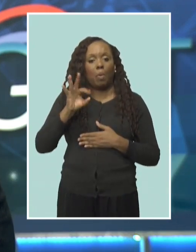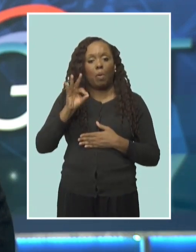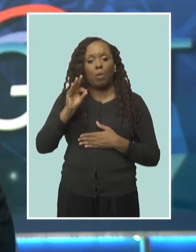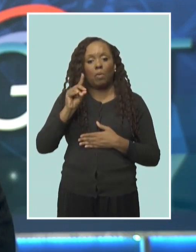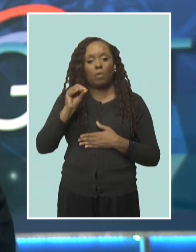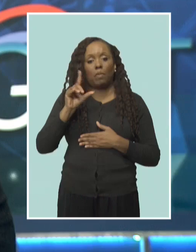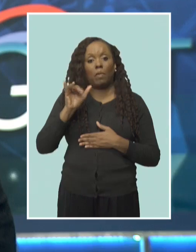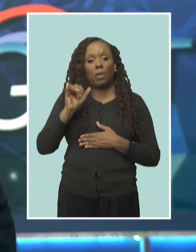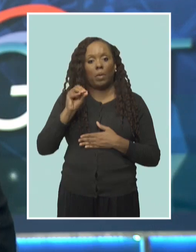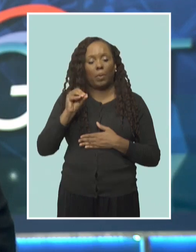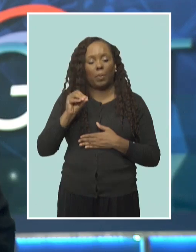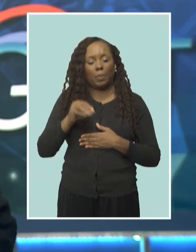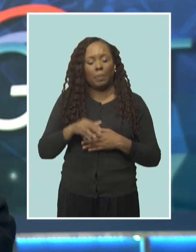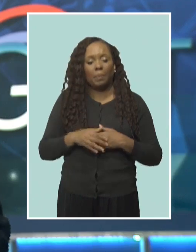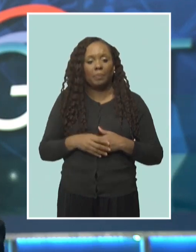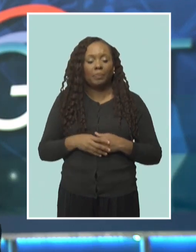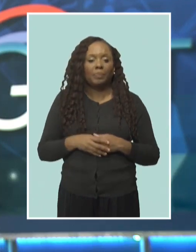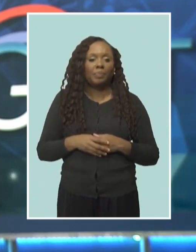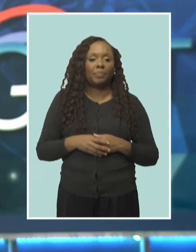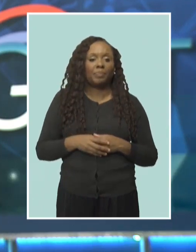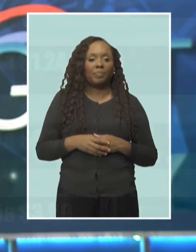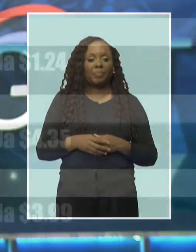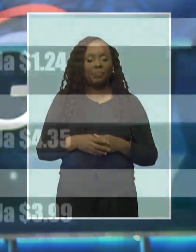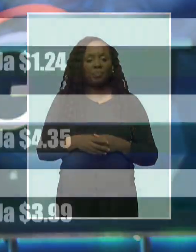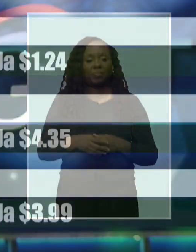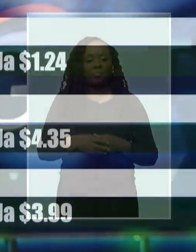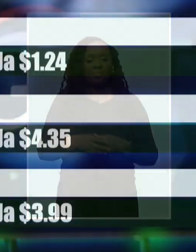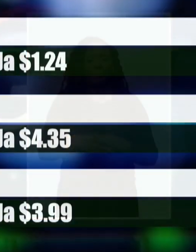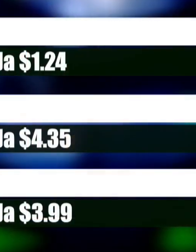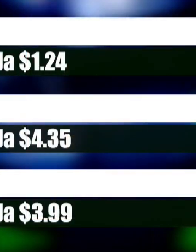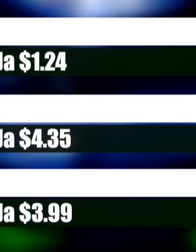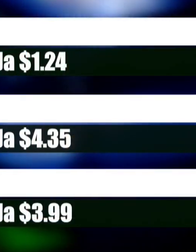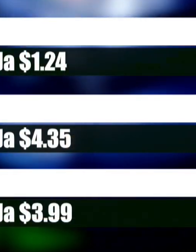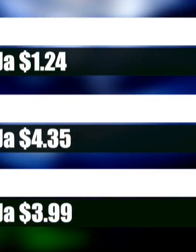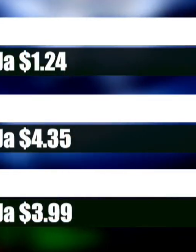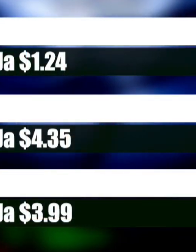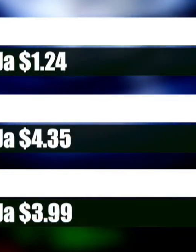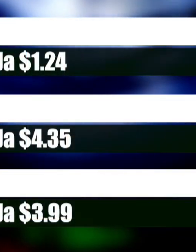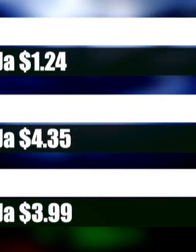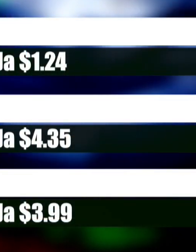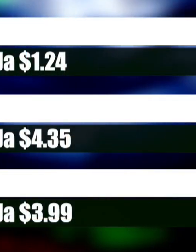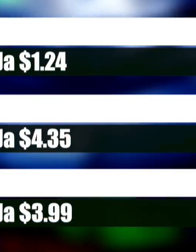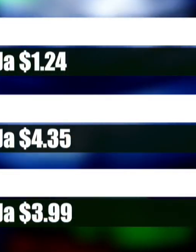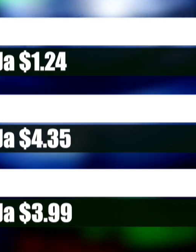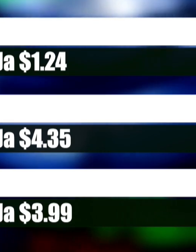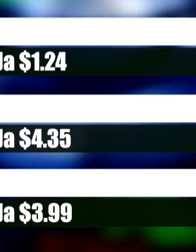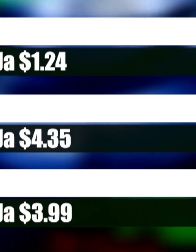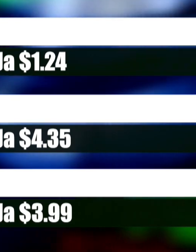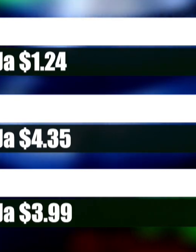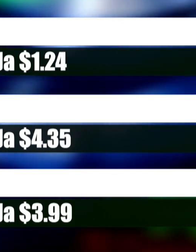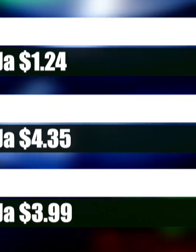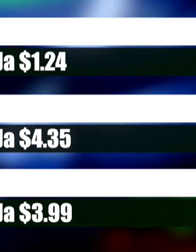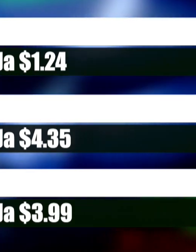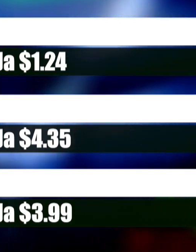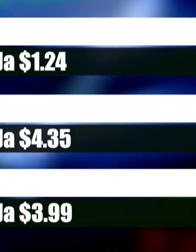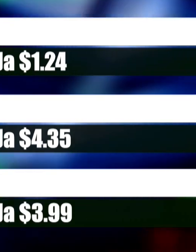how stocks traded locally and regionally today. In Jamaica, Wicton Energy Limited with